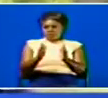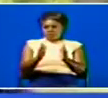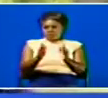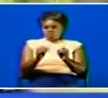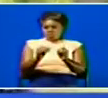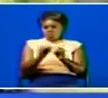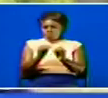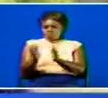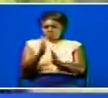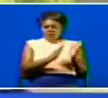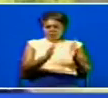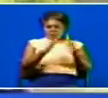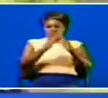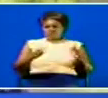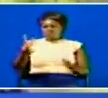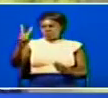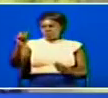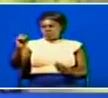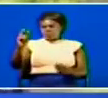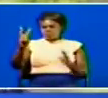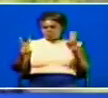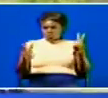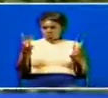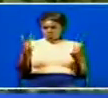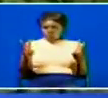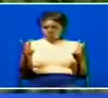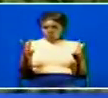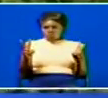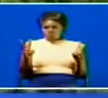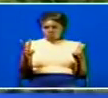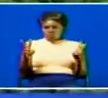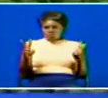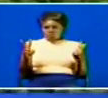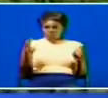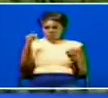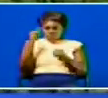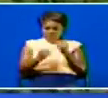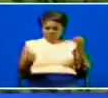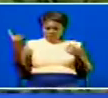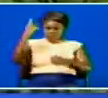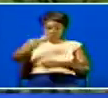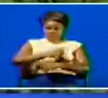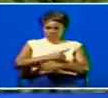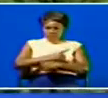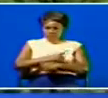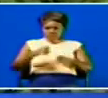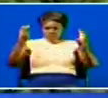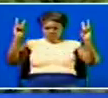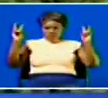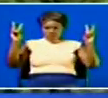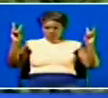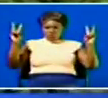order in preparation for 2022. At the end of the day, the issue was